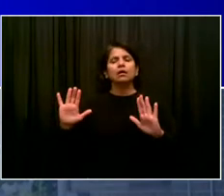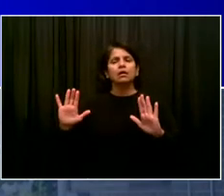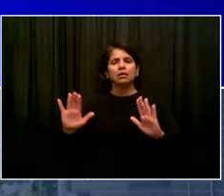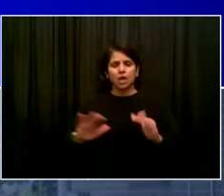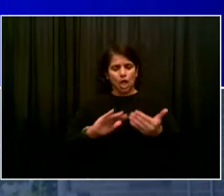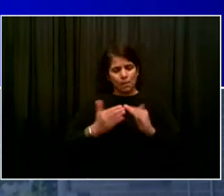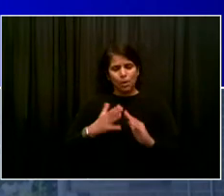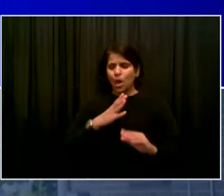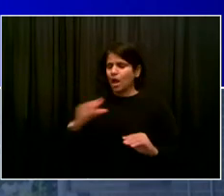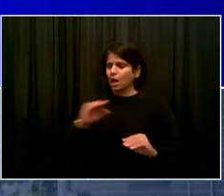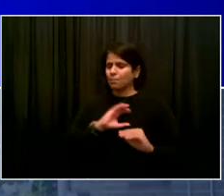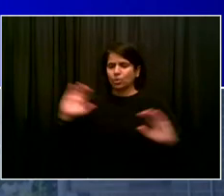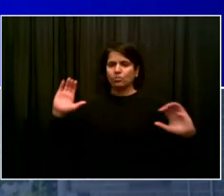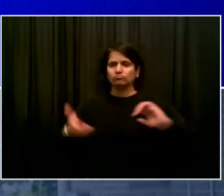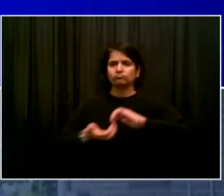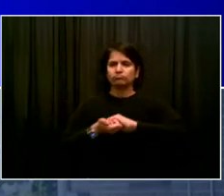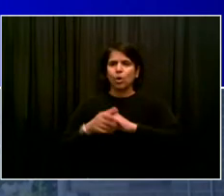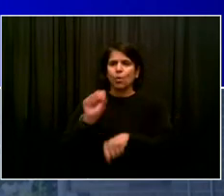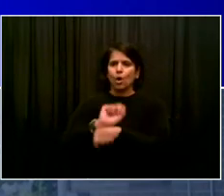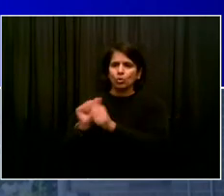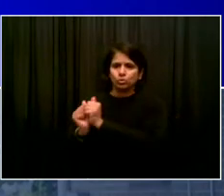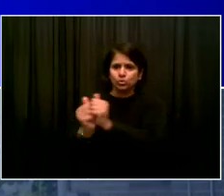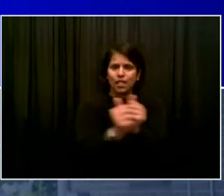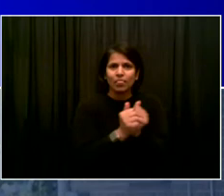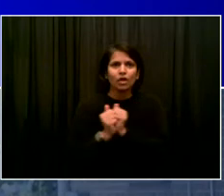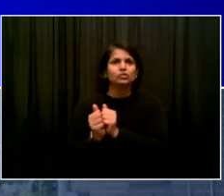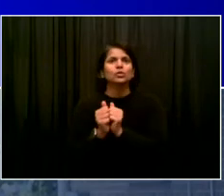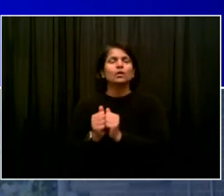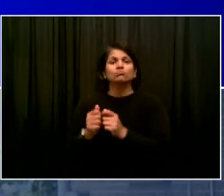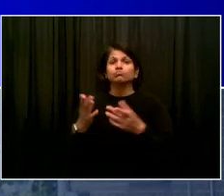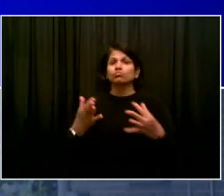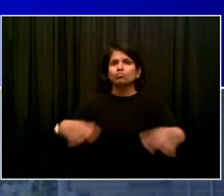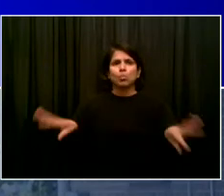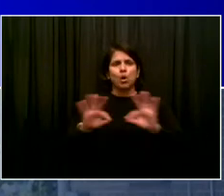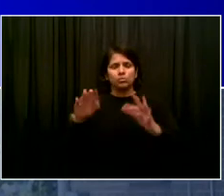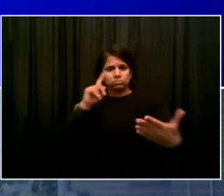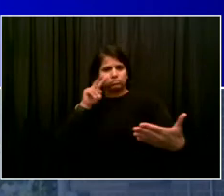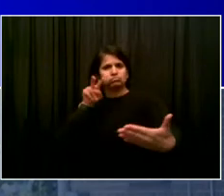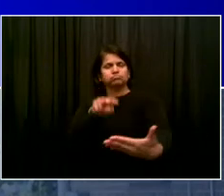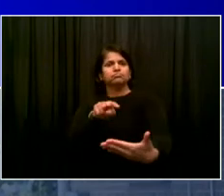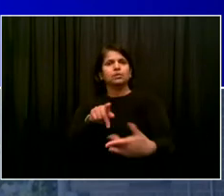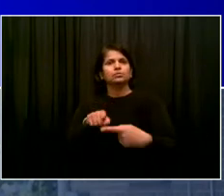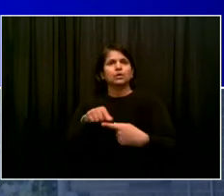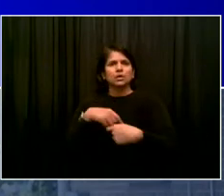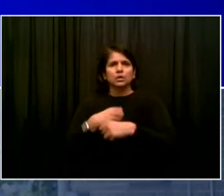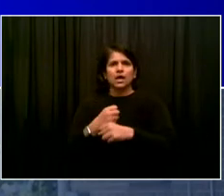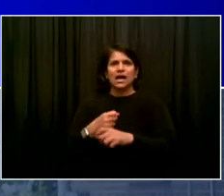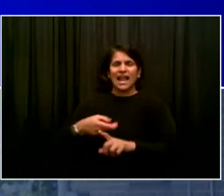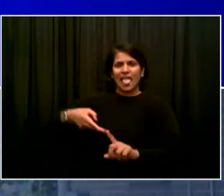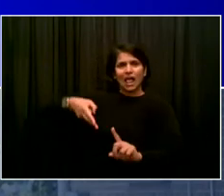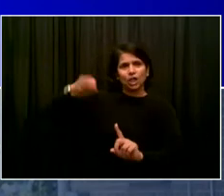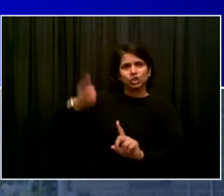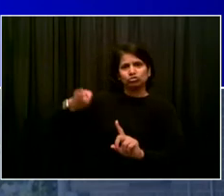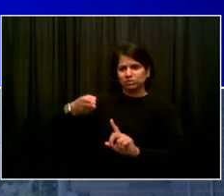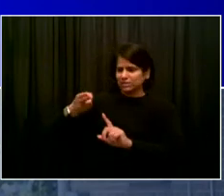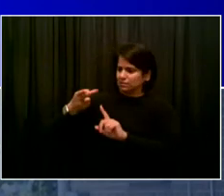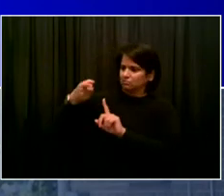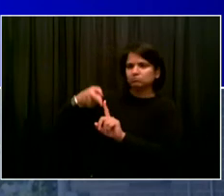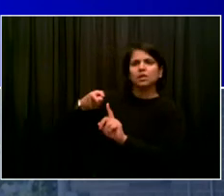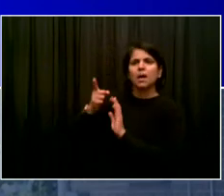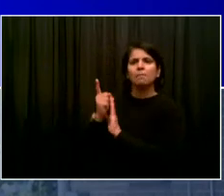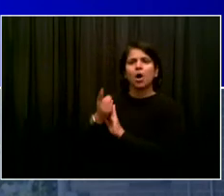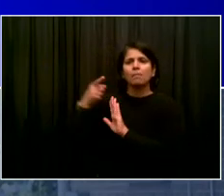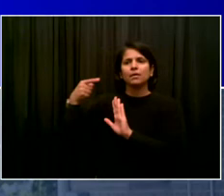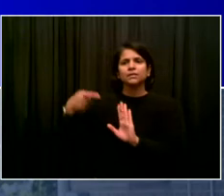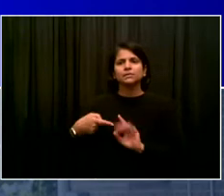last press conferences in this administration, talk about this powerful model and how it must grow further in New York City, but